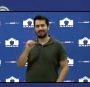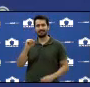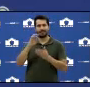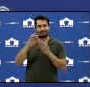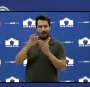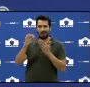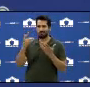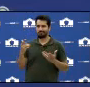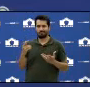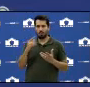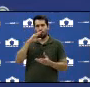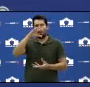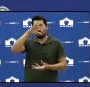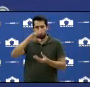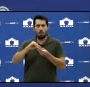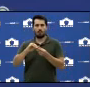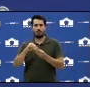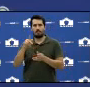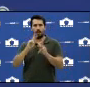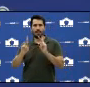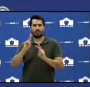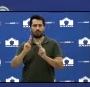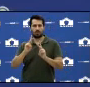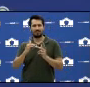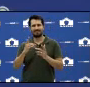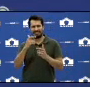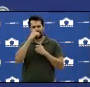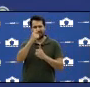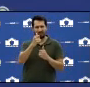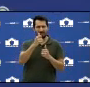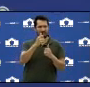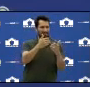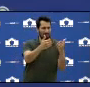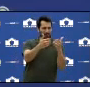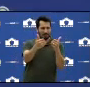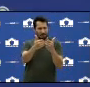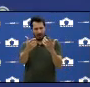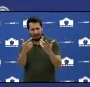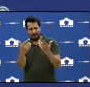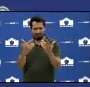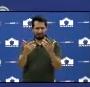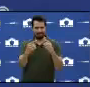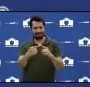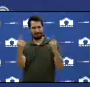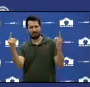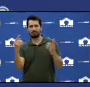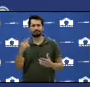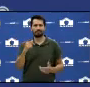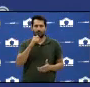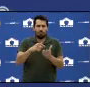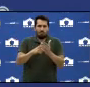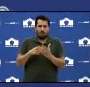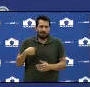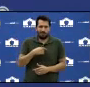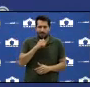are just total population. So it's interesting to kind of run the numbers and see how those compare and contrast, but that's not what we're required to